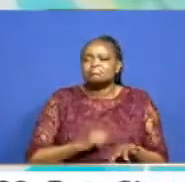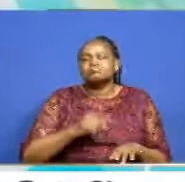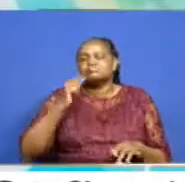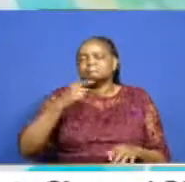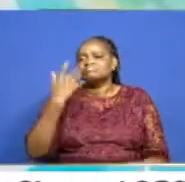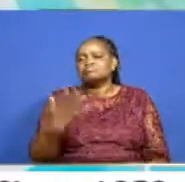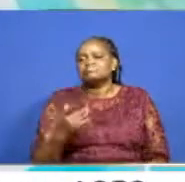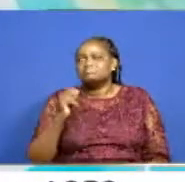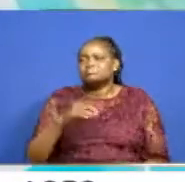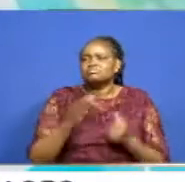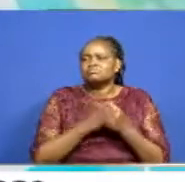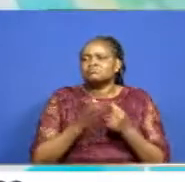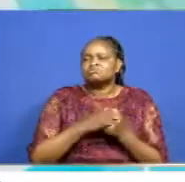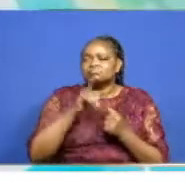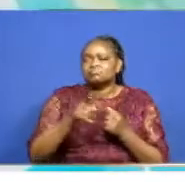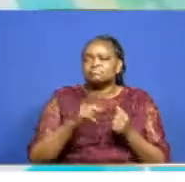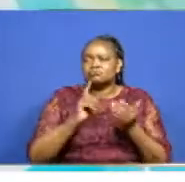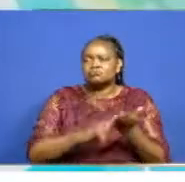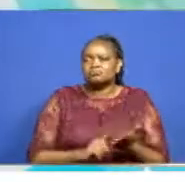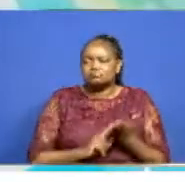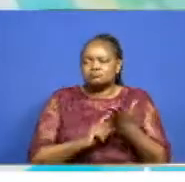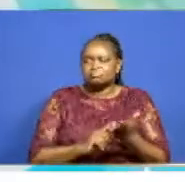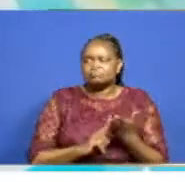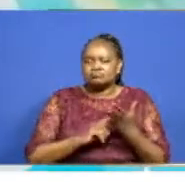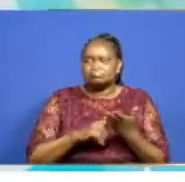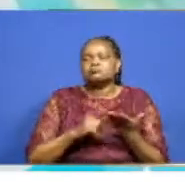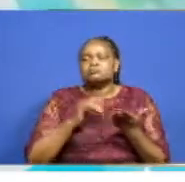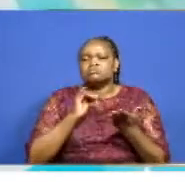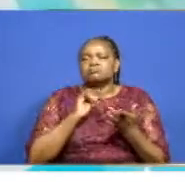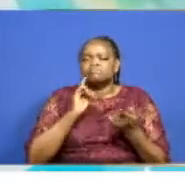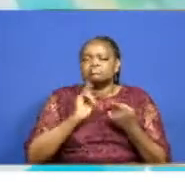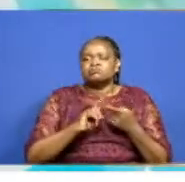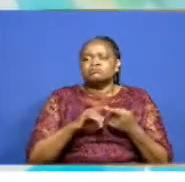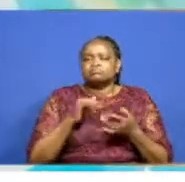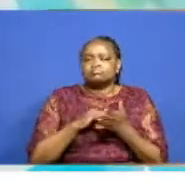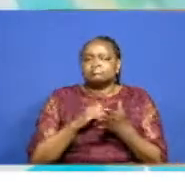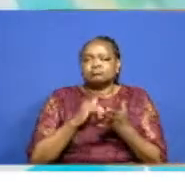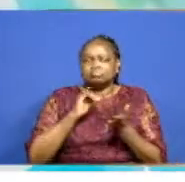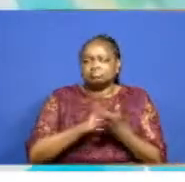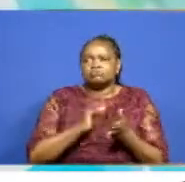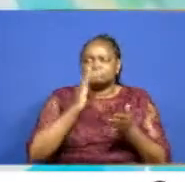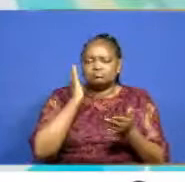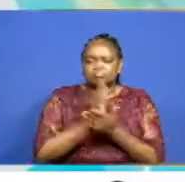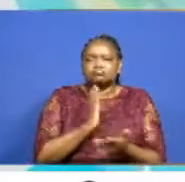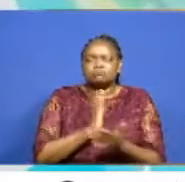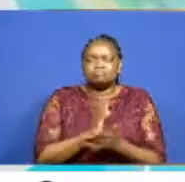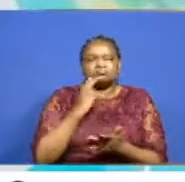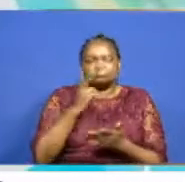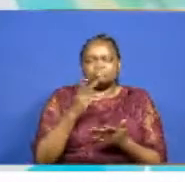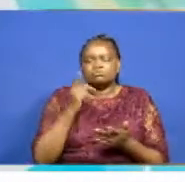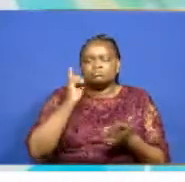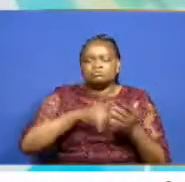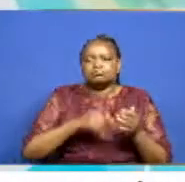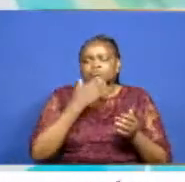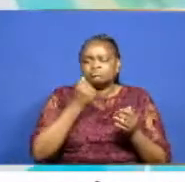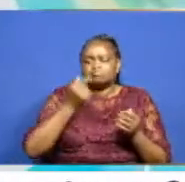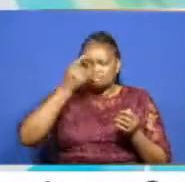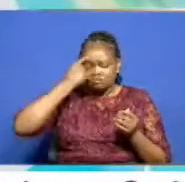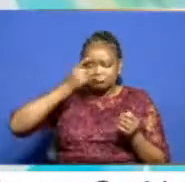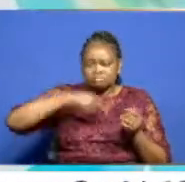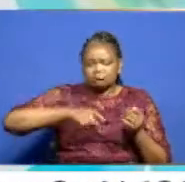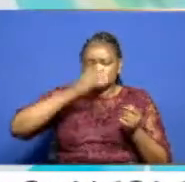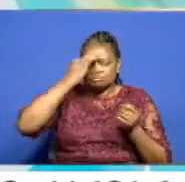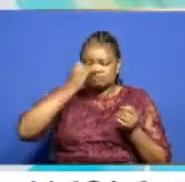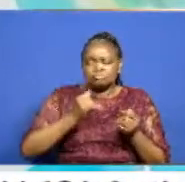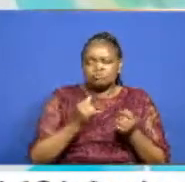September, and that is a discussion that we want to engage so that we find out what is the best for us. Because our children are